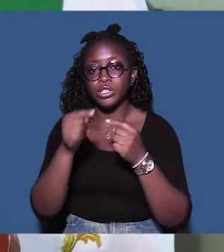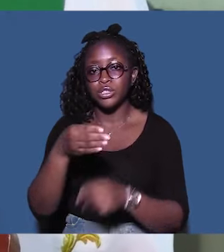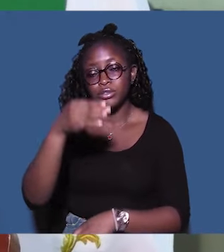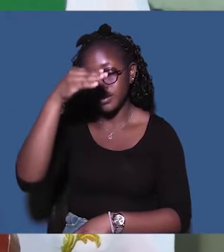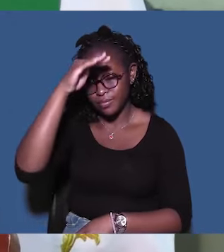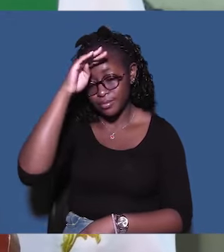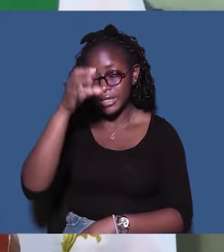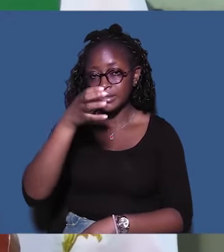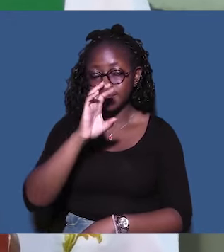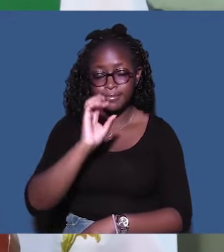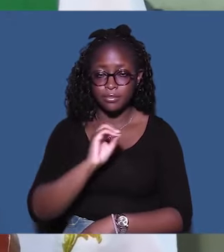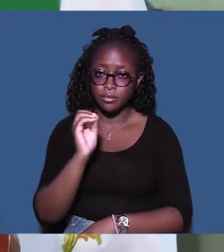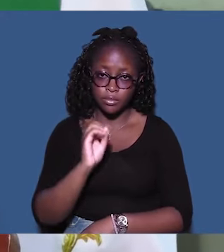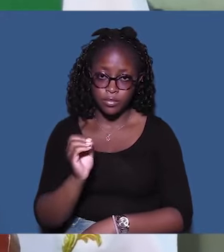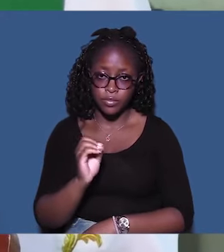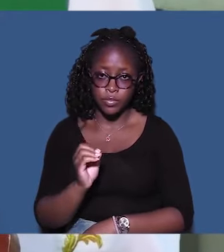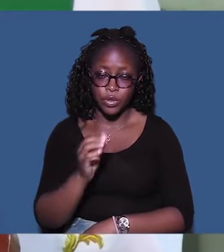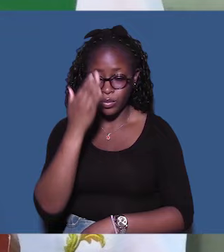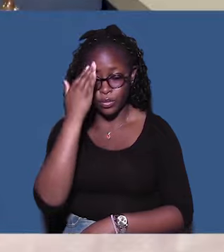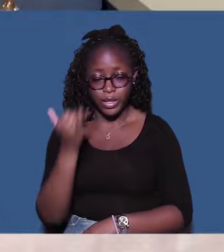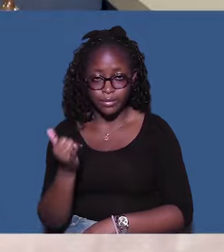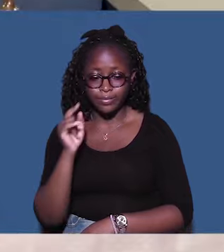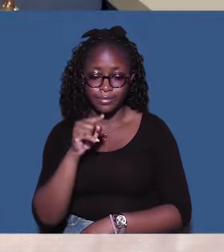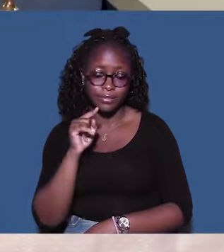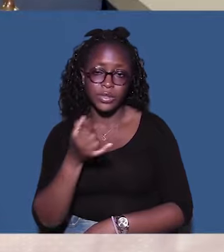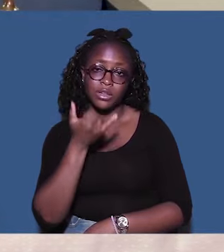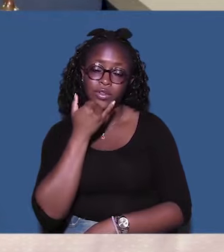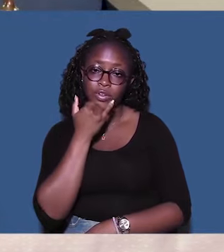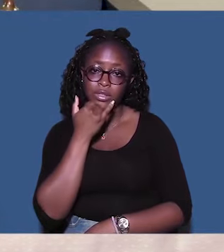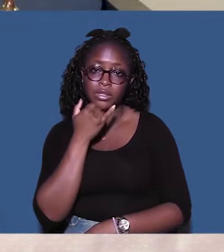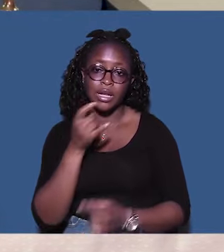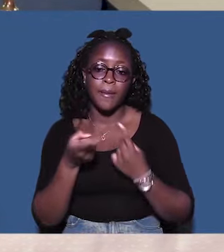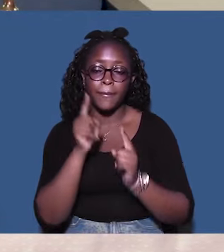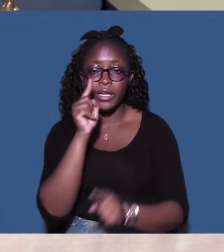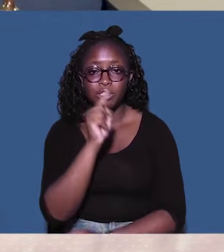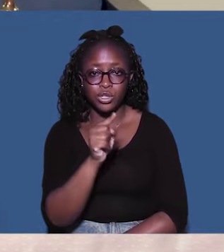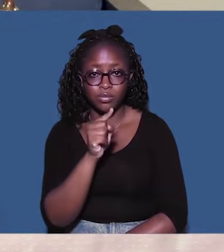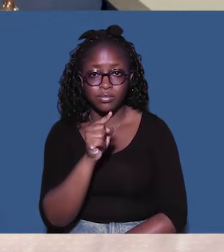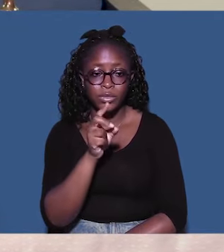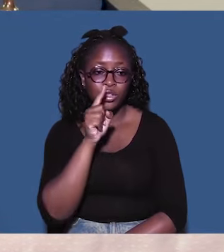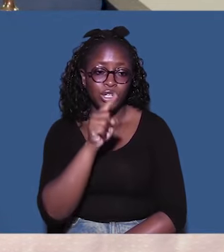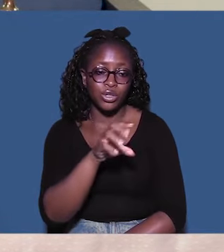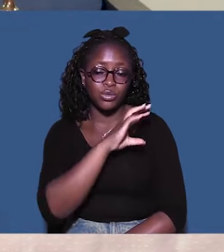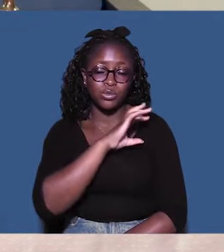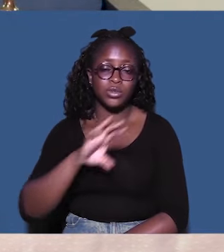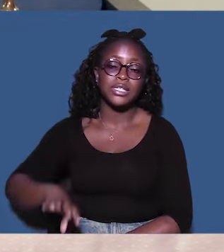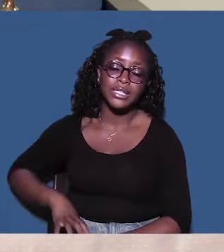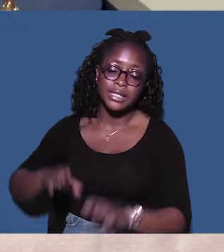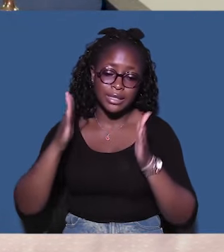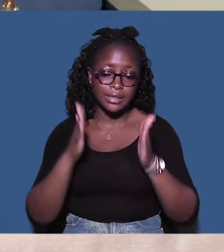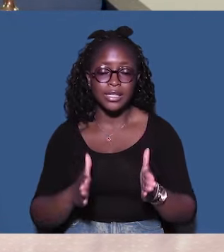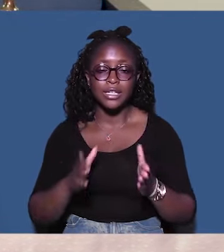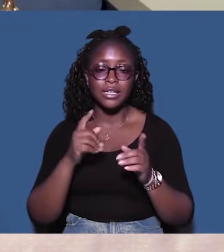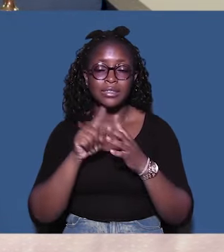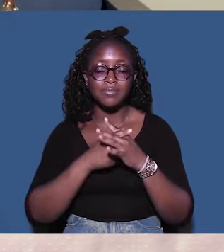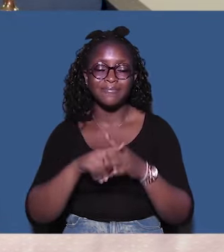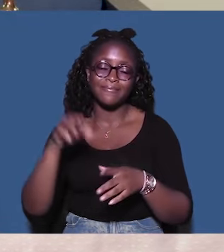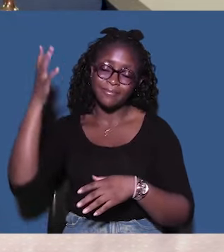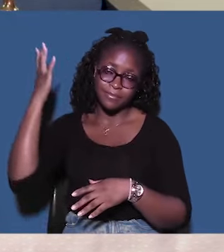drinking wine is wrong. You who is a Christian for a longer time